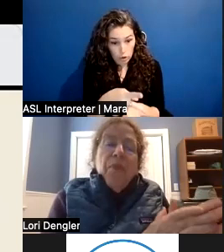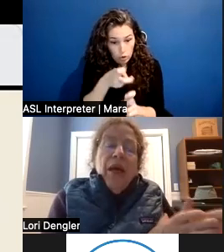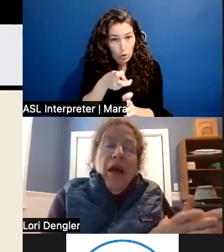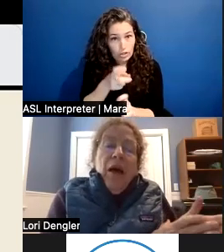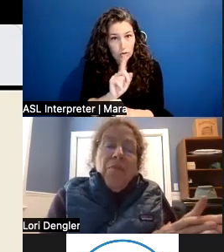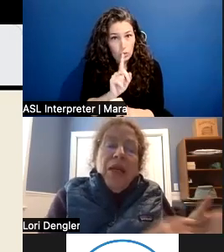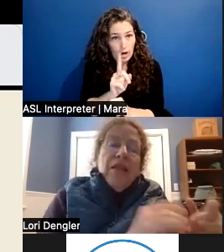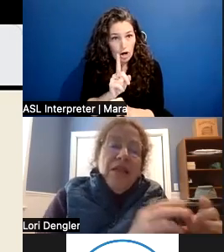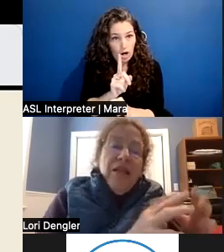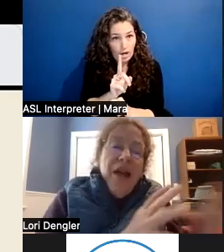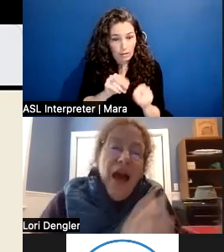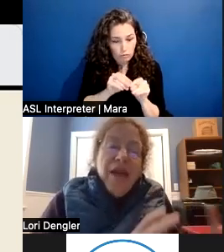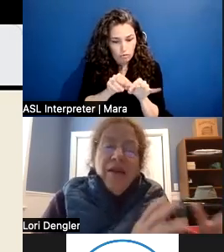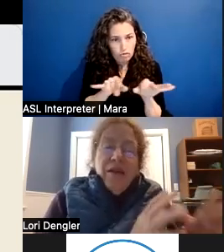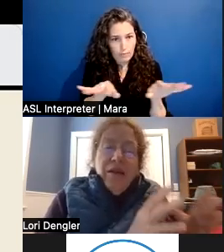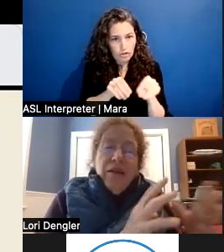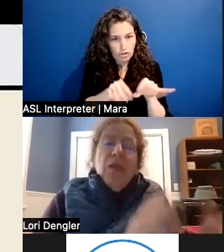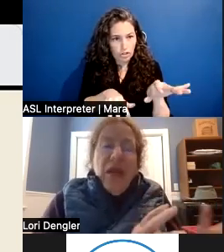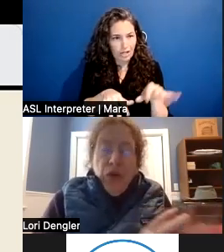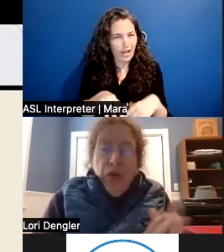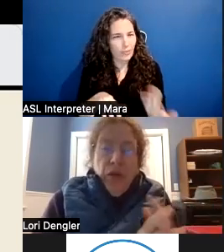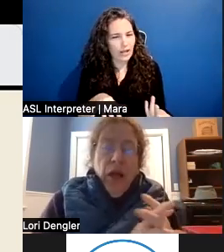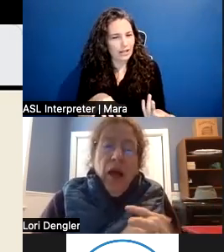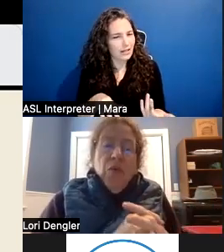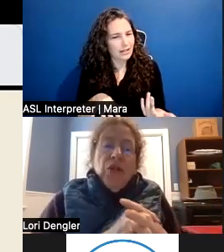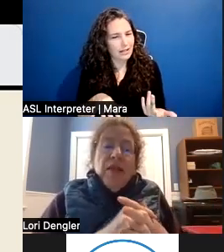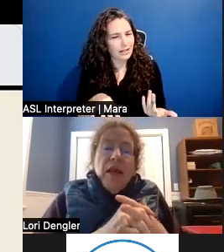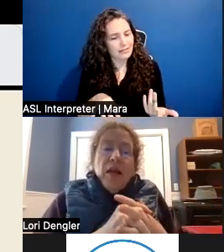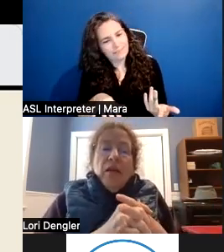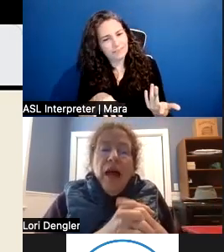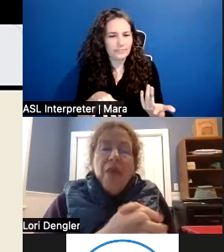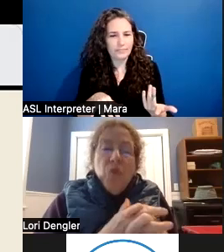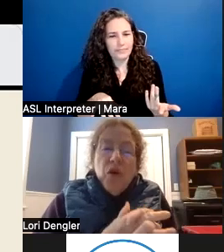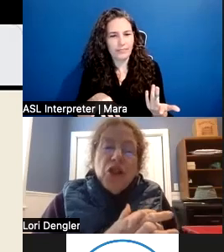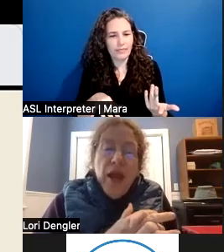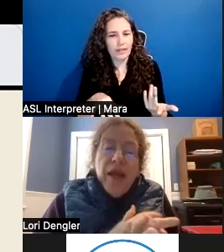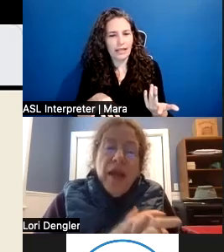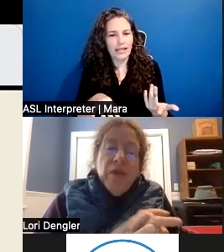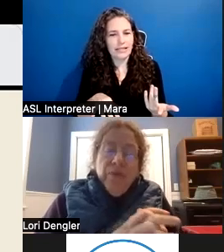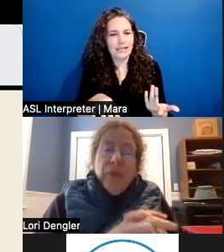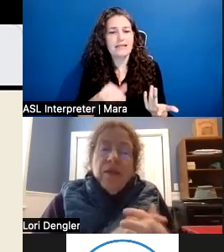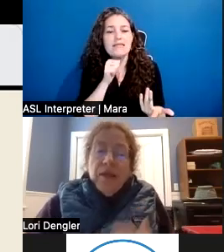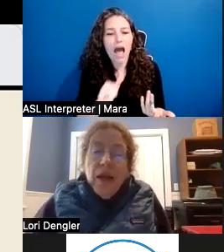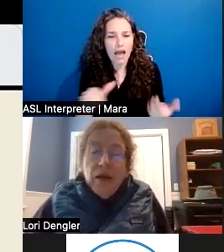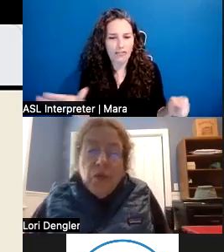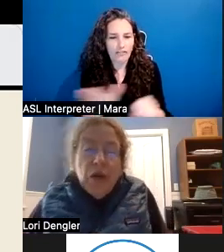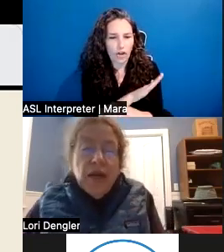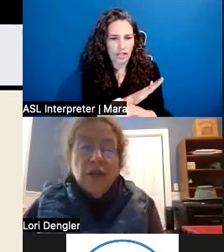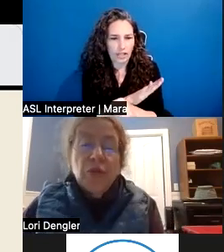drop, but it's not symmetrical. We're seeing a lot more shaking, as I